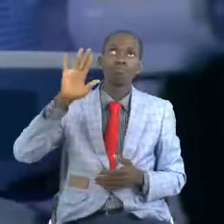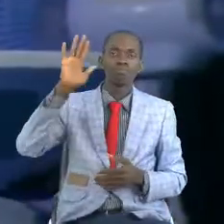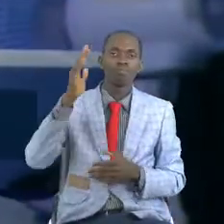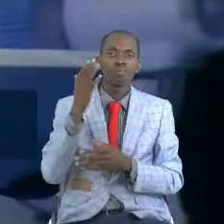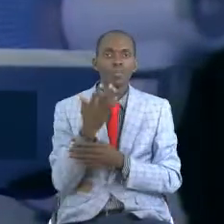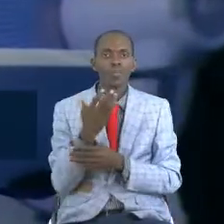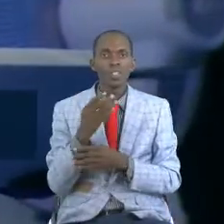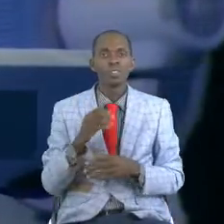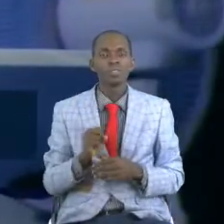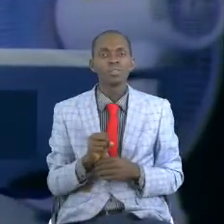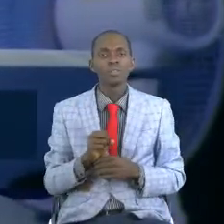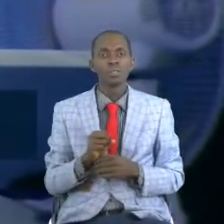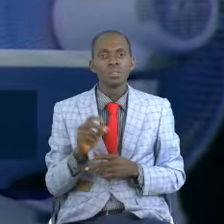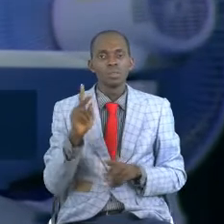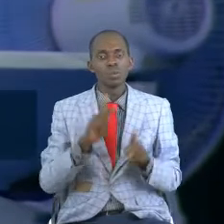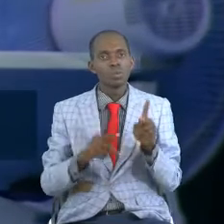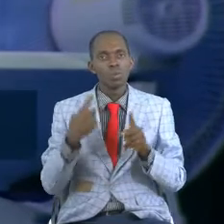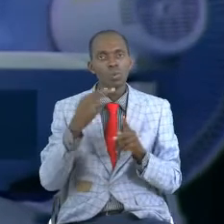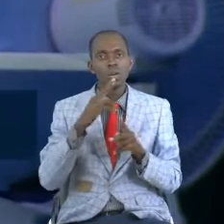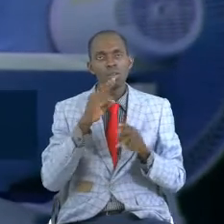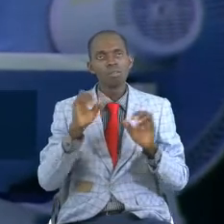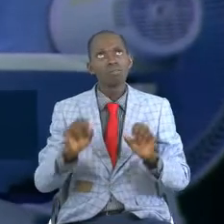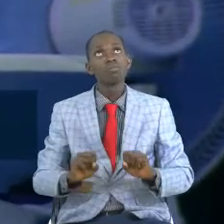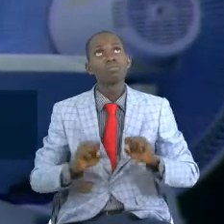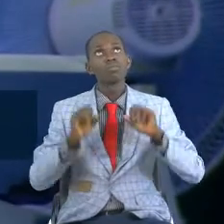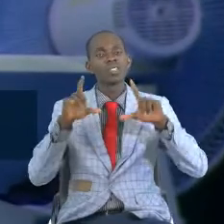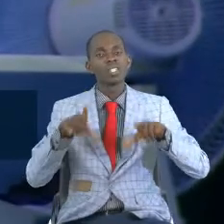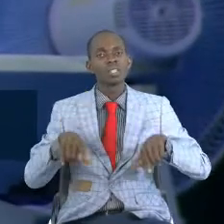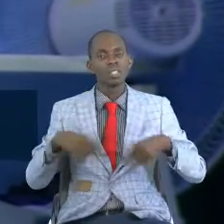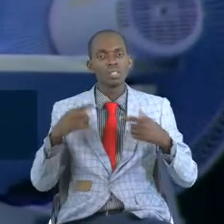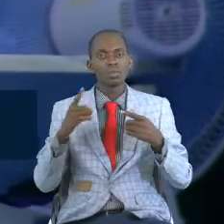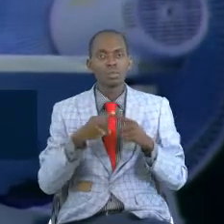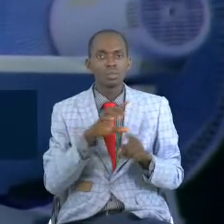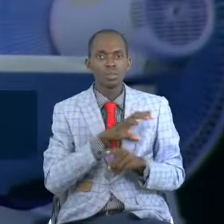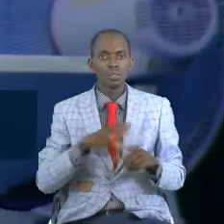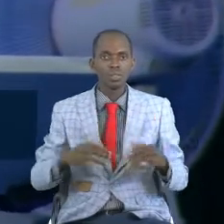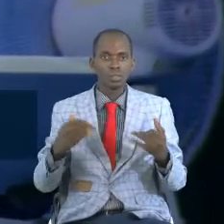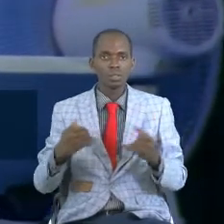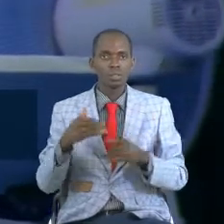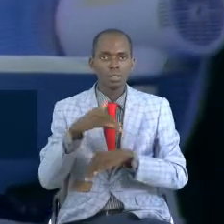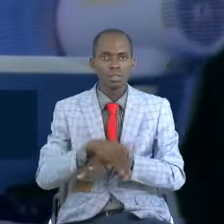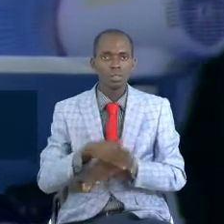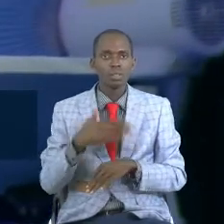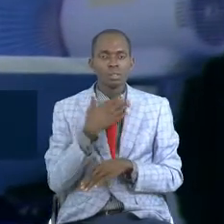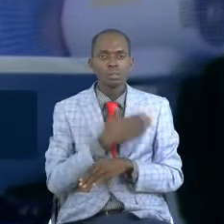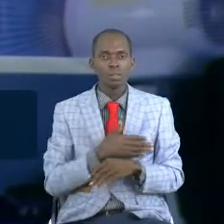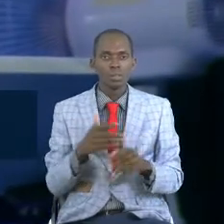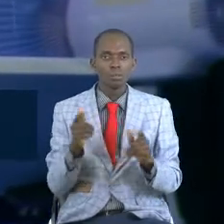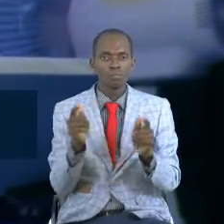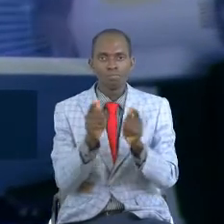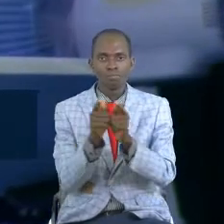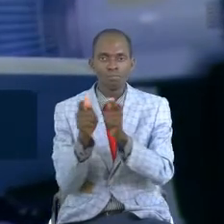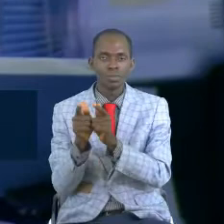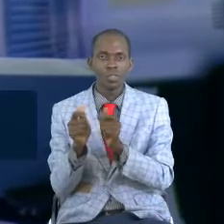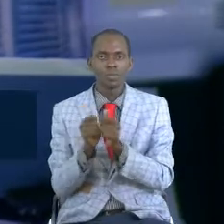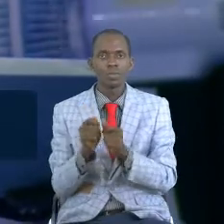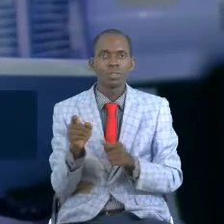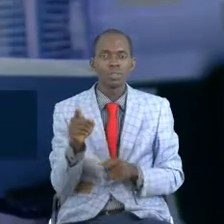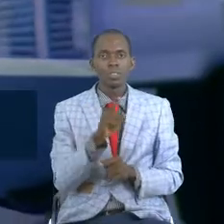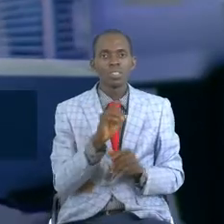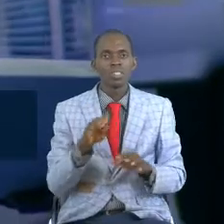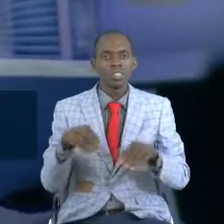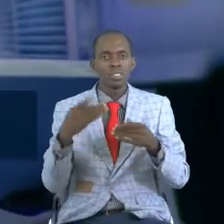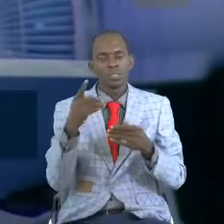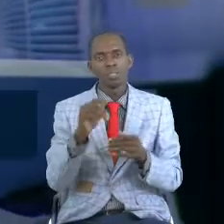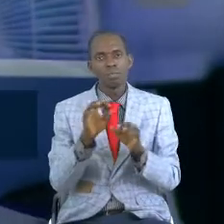Those who have given their life to Christ tonight, please get across to them. Give the form to those of